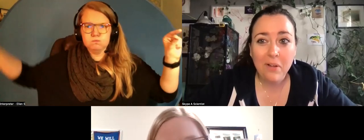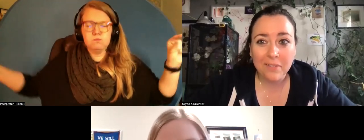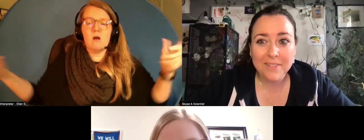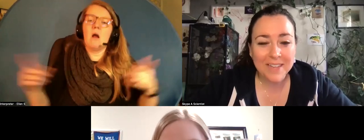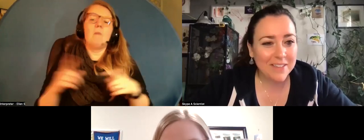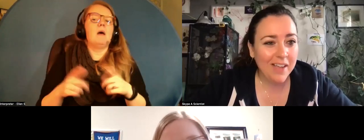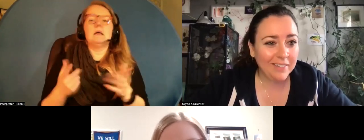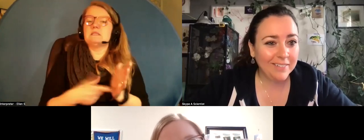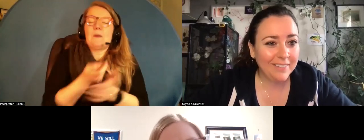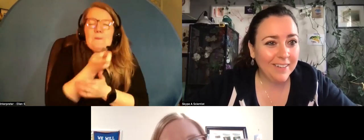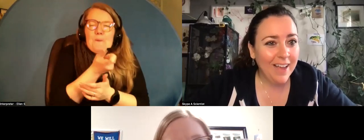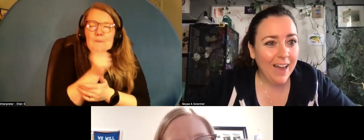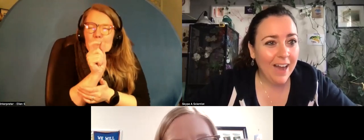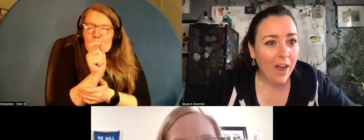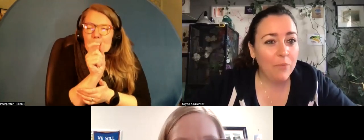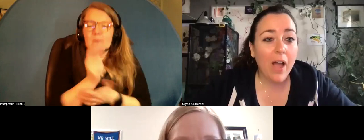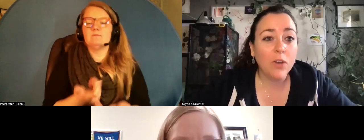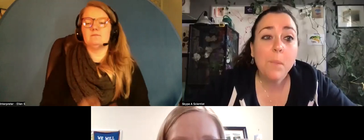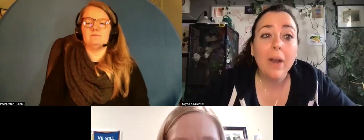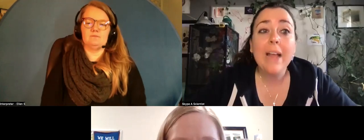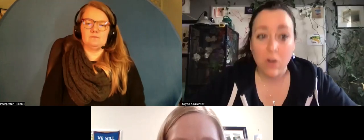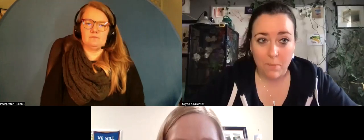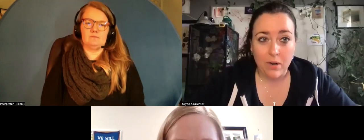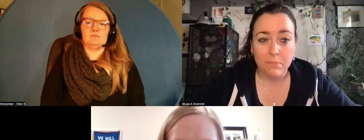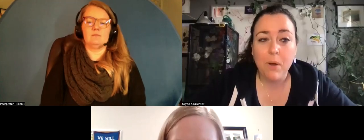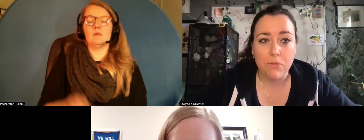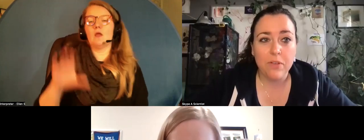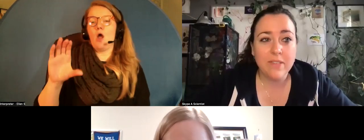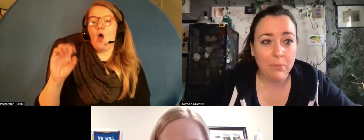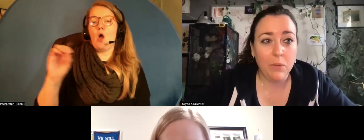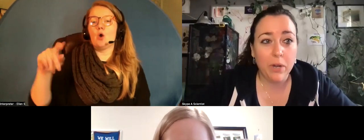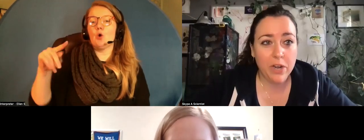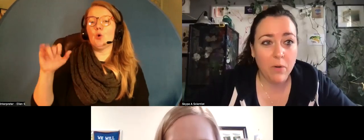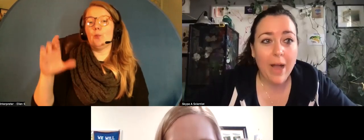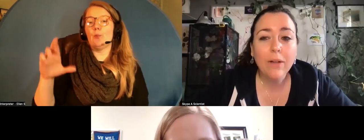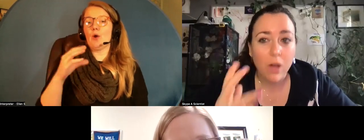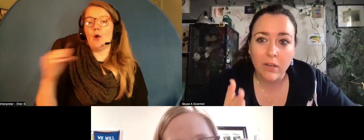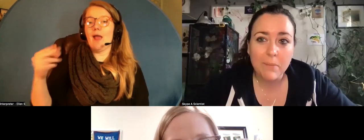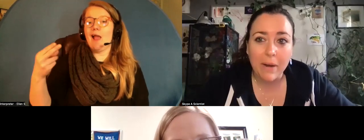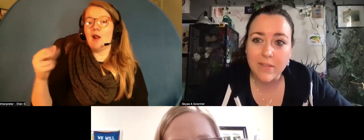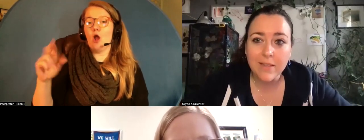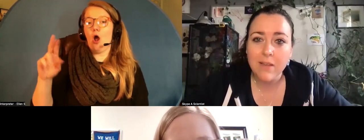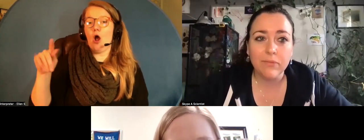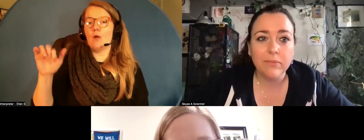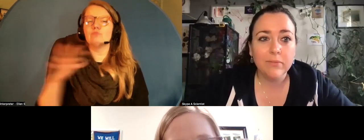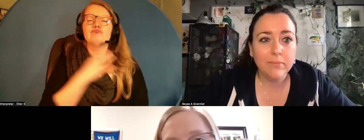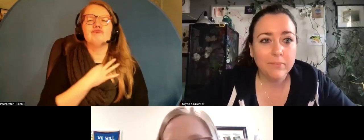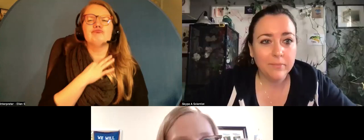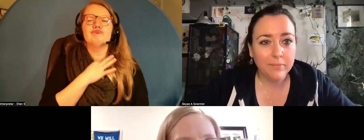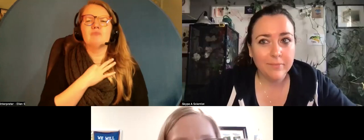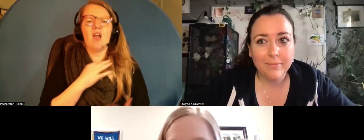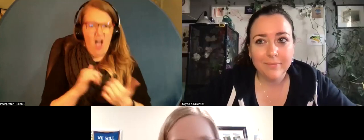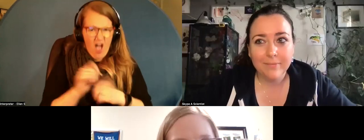Yeah. Cool. Or less. Good. We've got Cooper and Harper, both separately want to know, how long can parasites live?